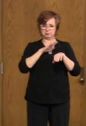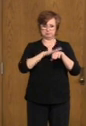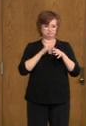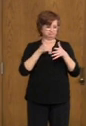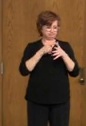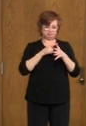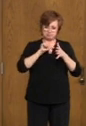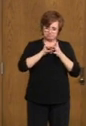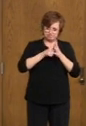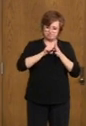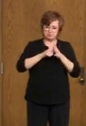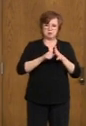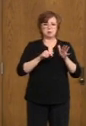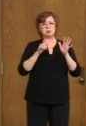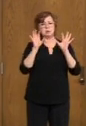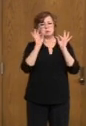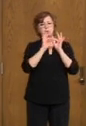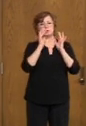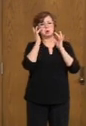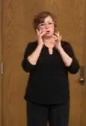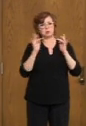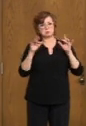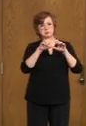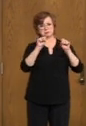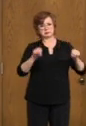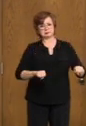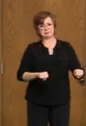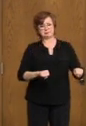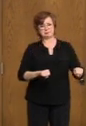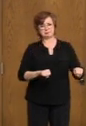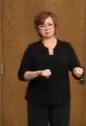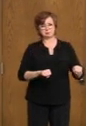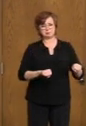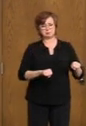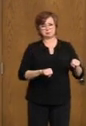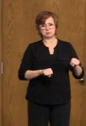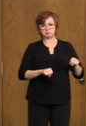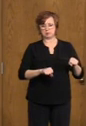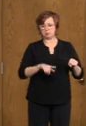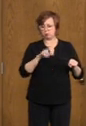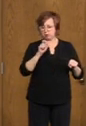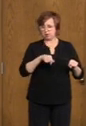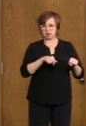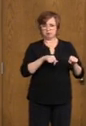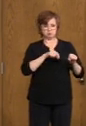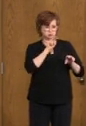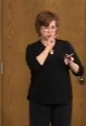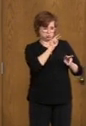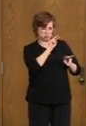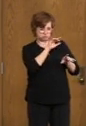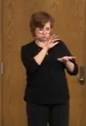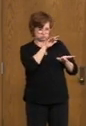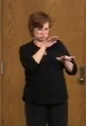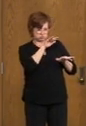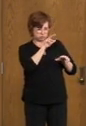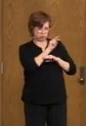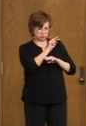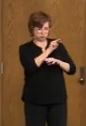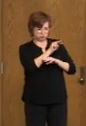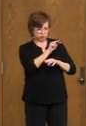the early days I used the term what is coming at it with respect to COVID COVID-19 infections. I believe